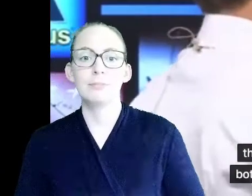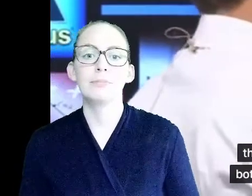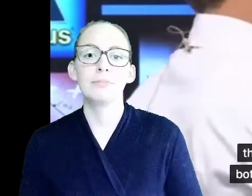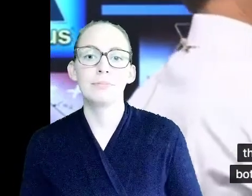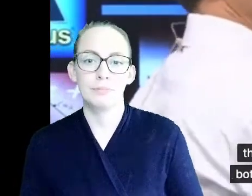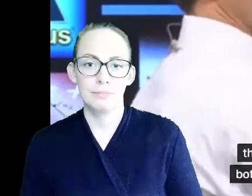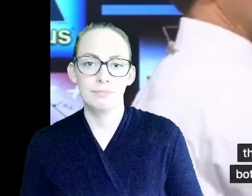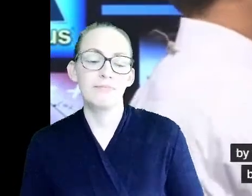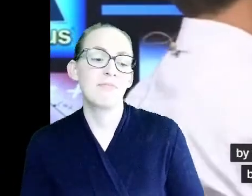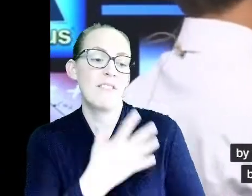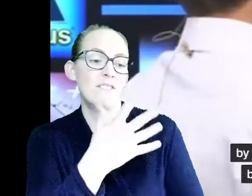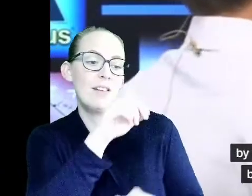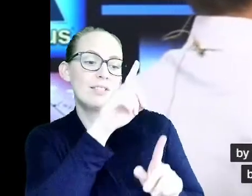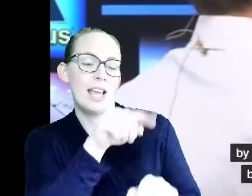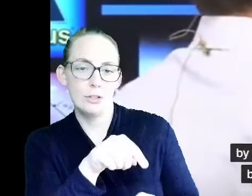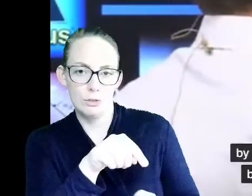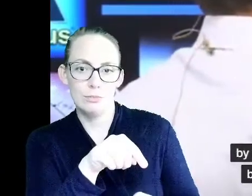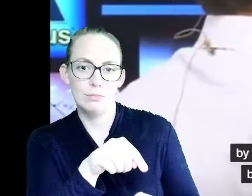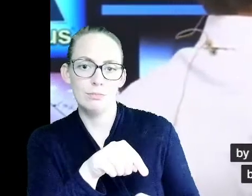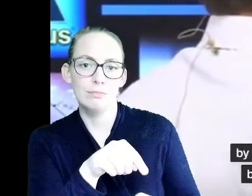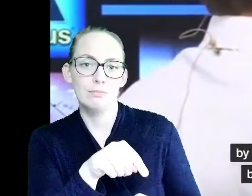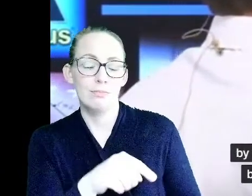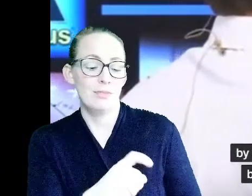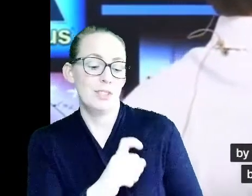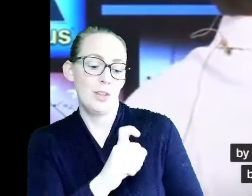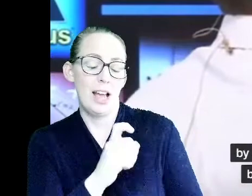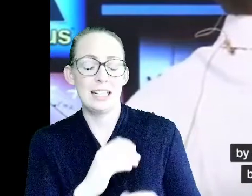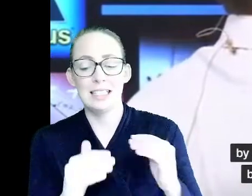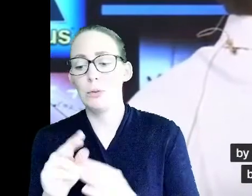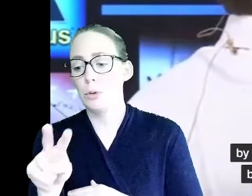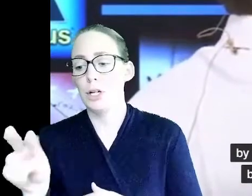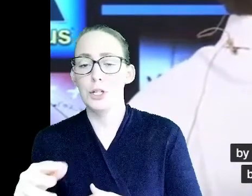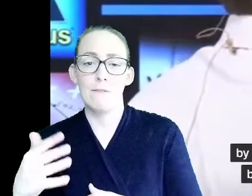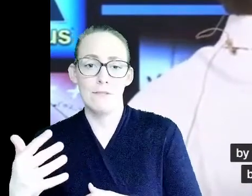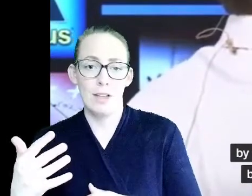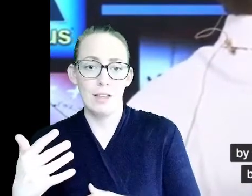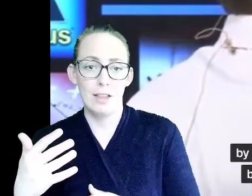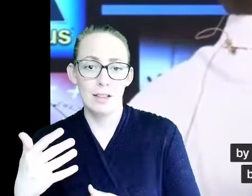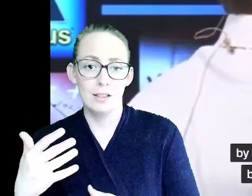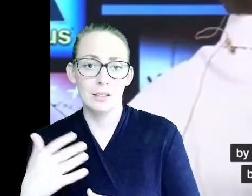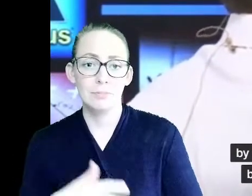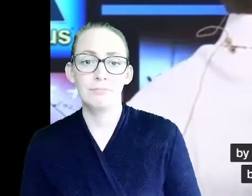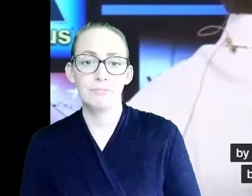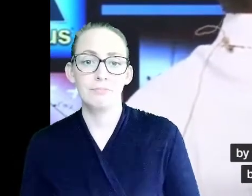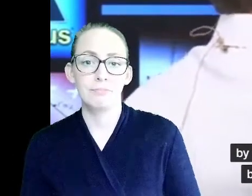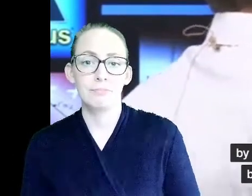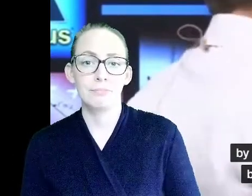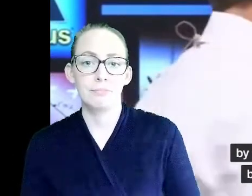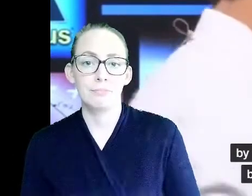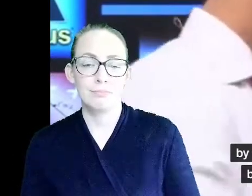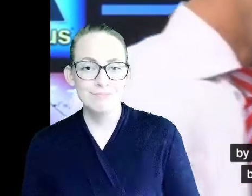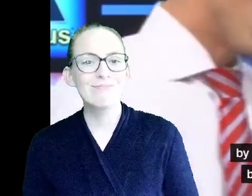5's cancel out. 5 divided by 5 is just 1. So x equals 22 fifths. What